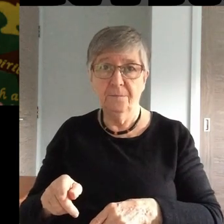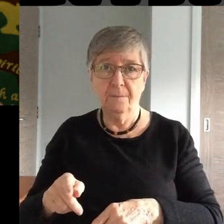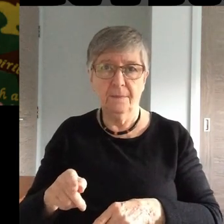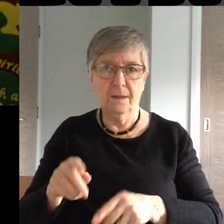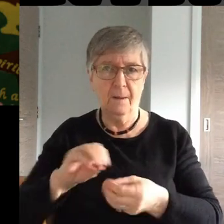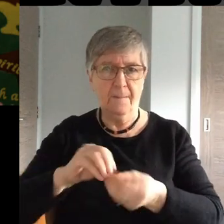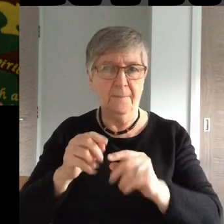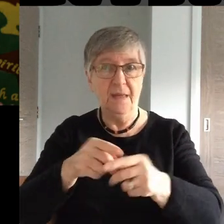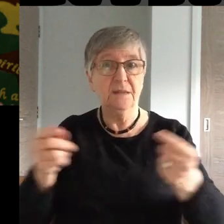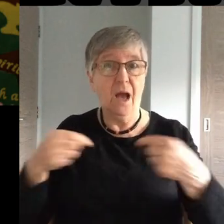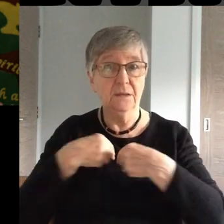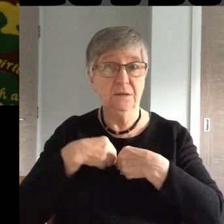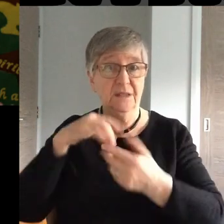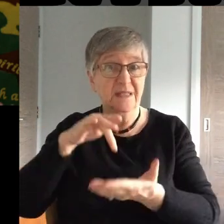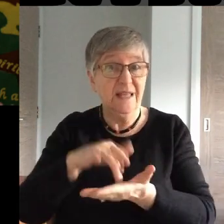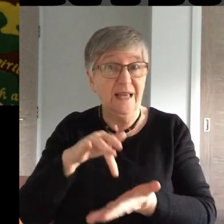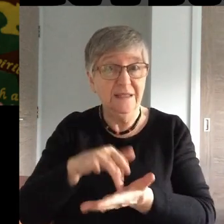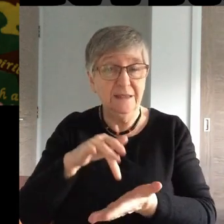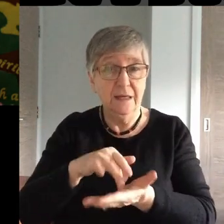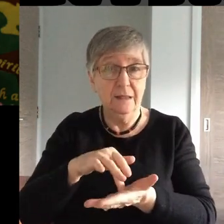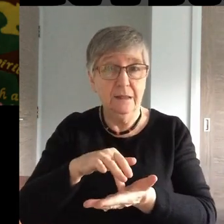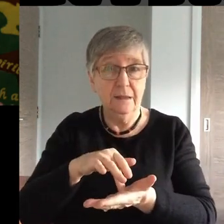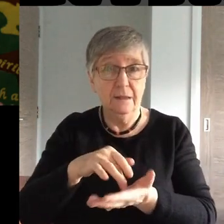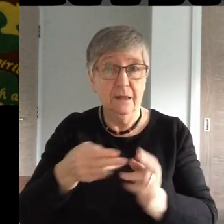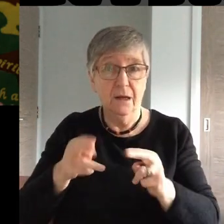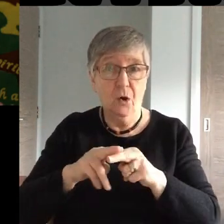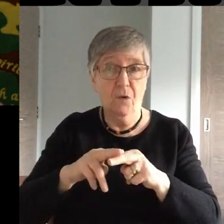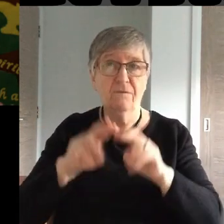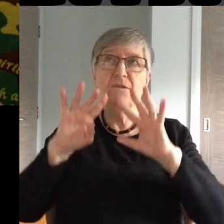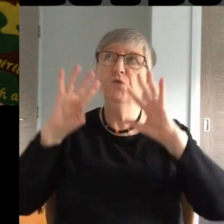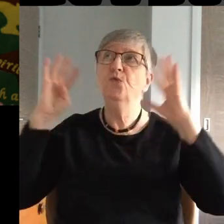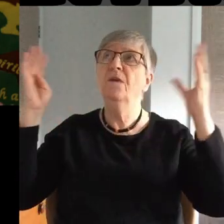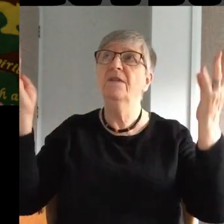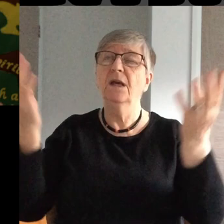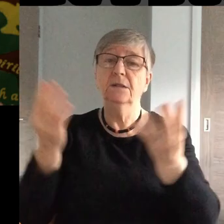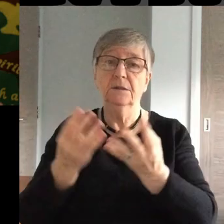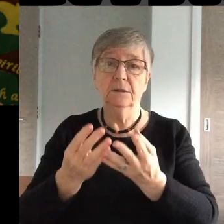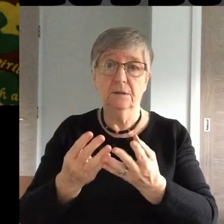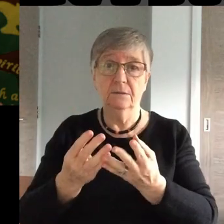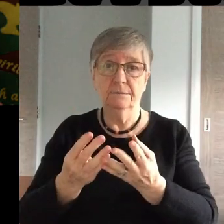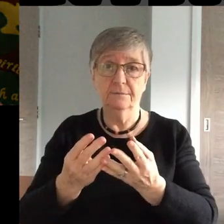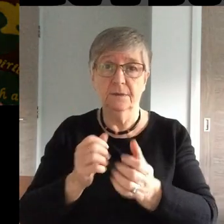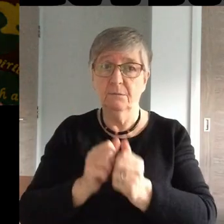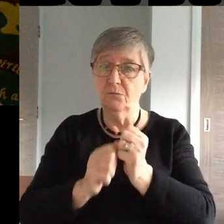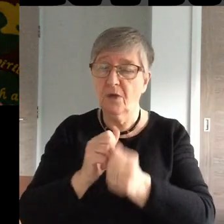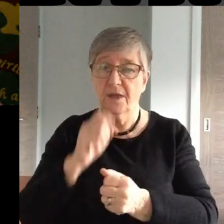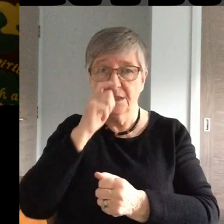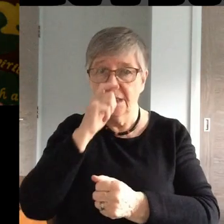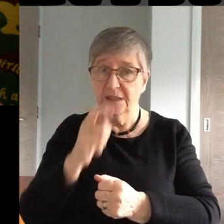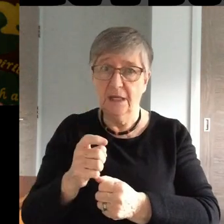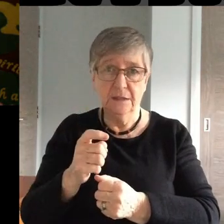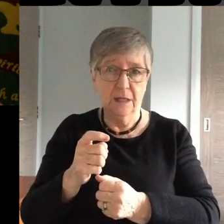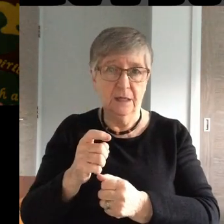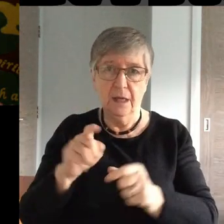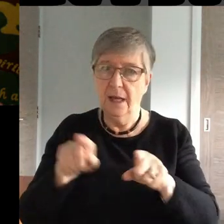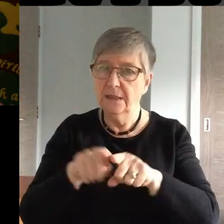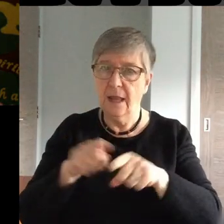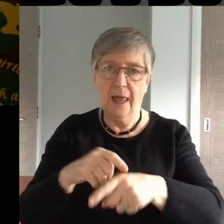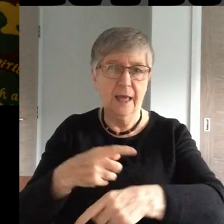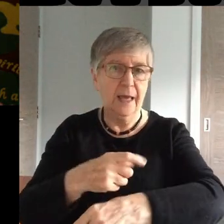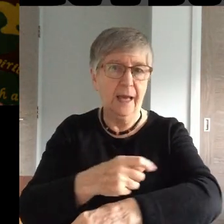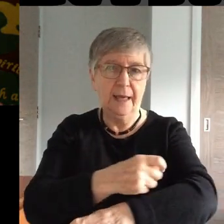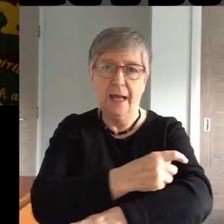It puts us at the centre of our own universe. And brothers and sisters, it is a